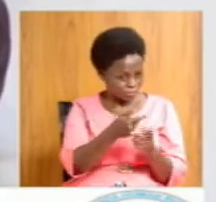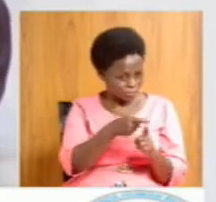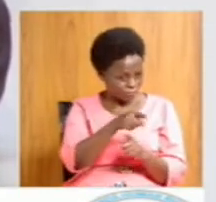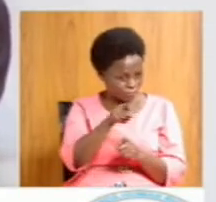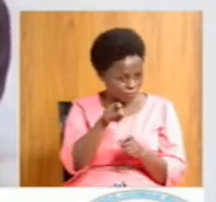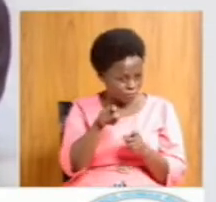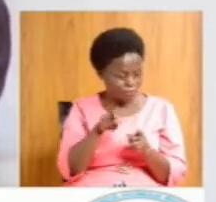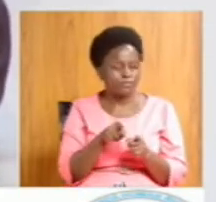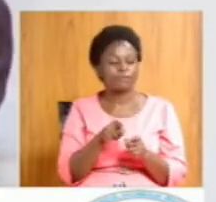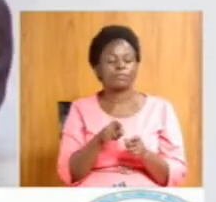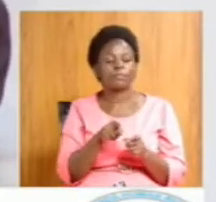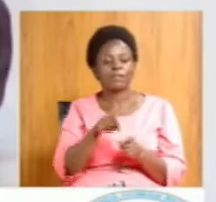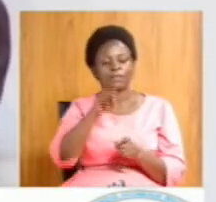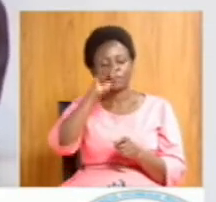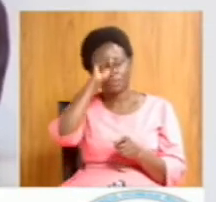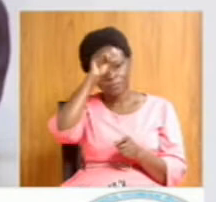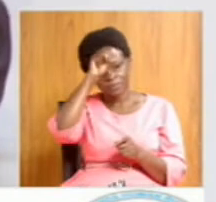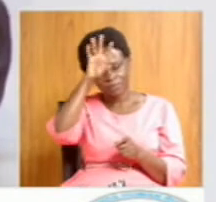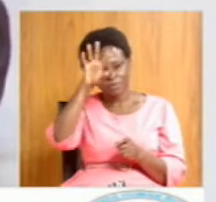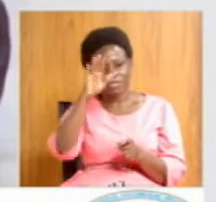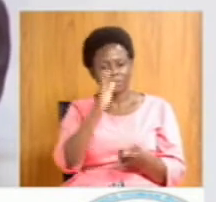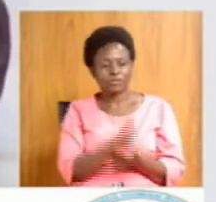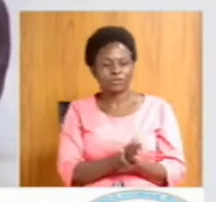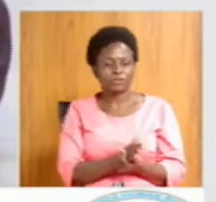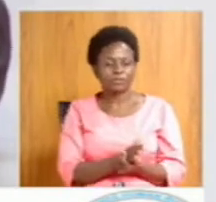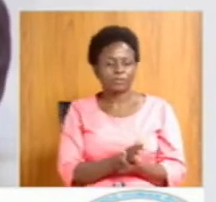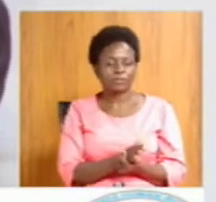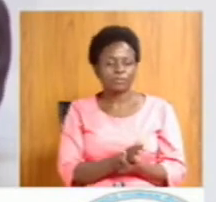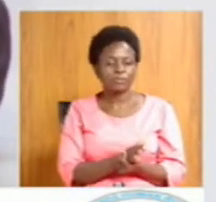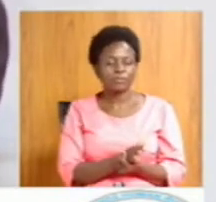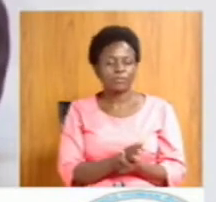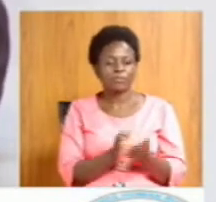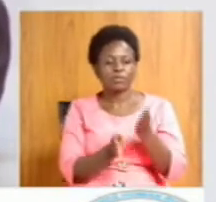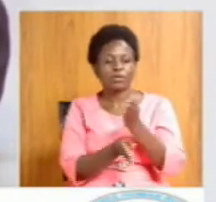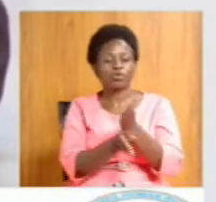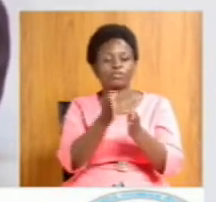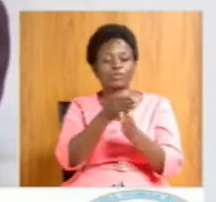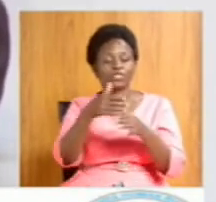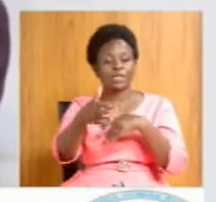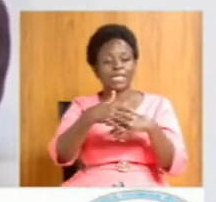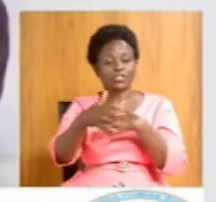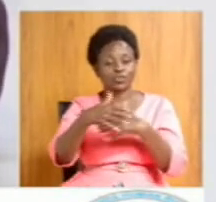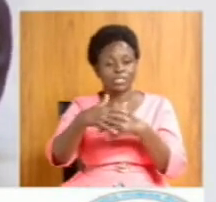and then surprising also like you said but it was true the construction industry